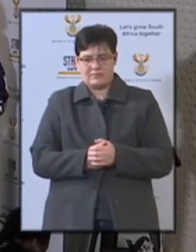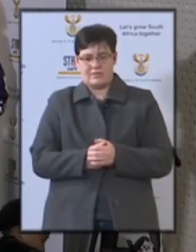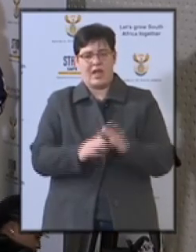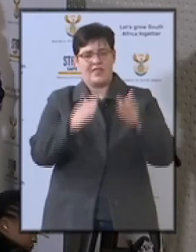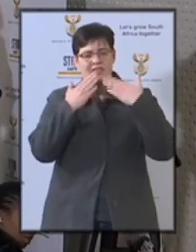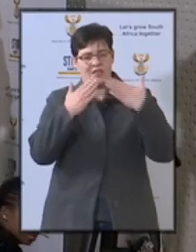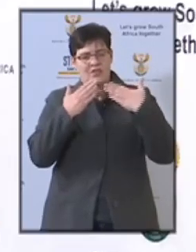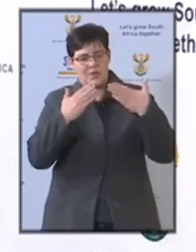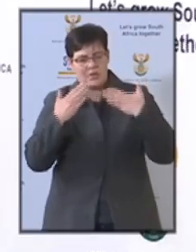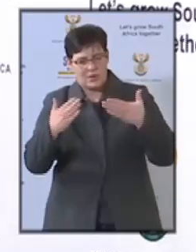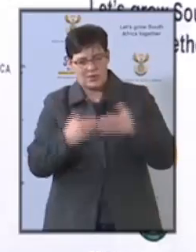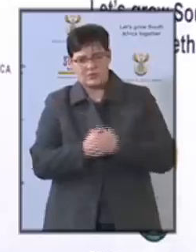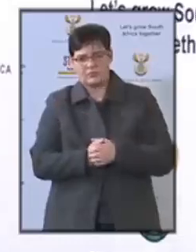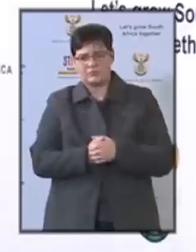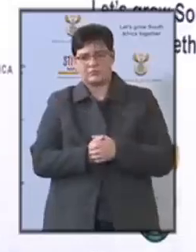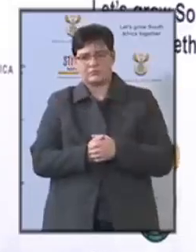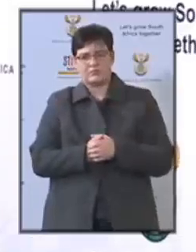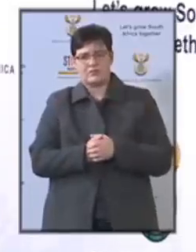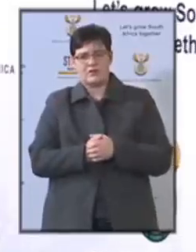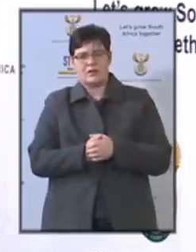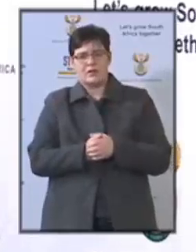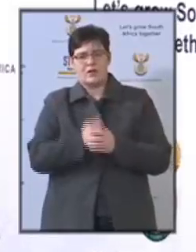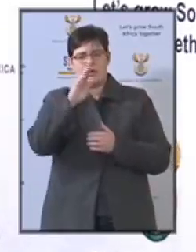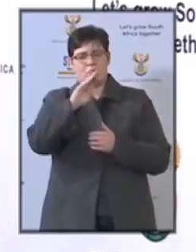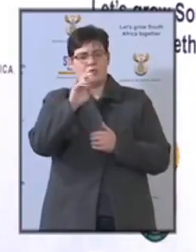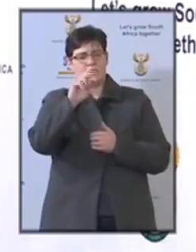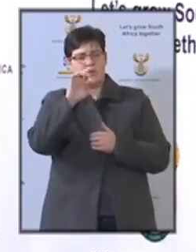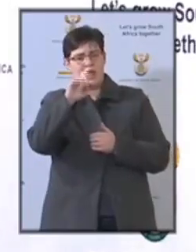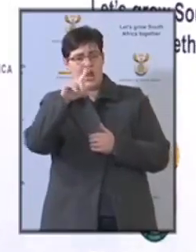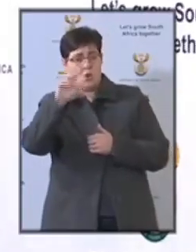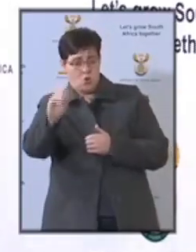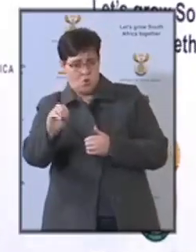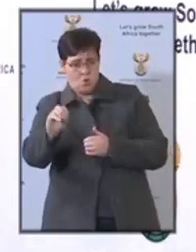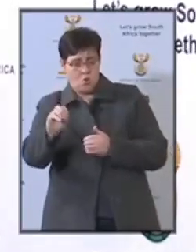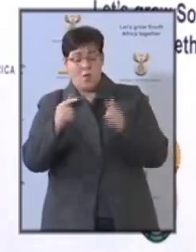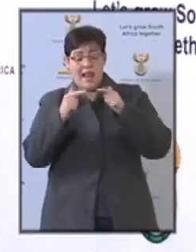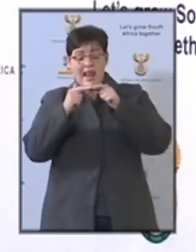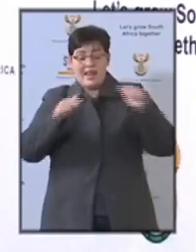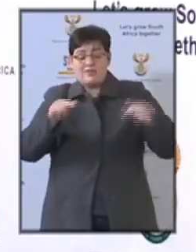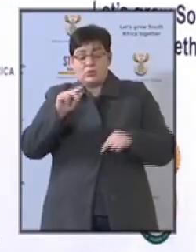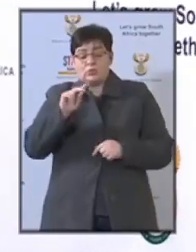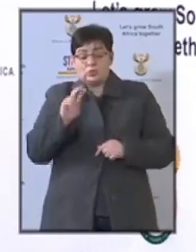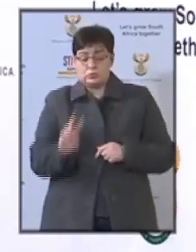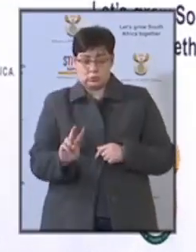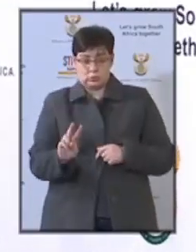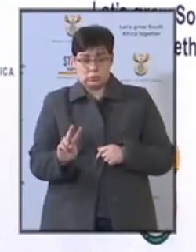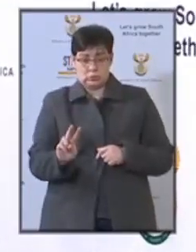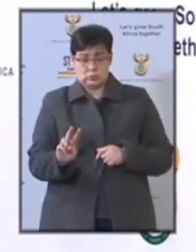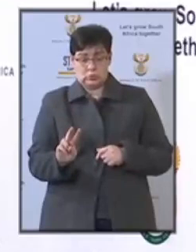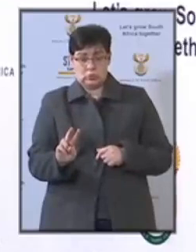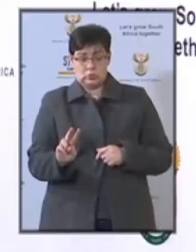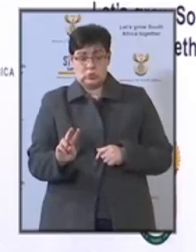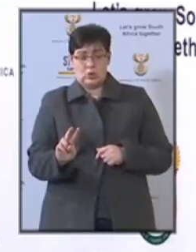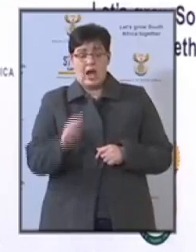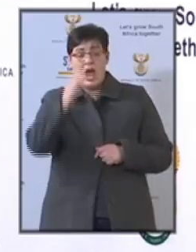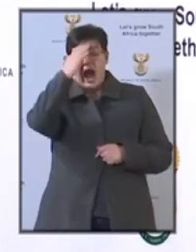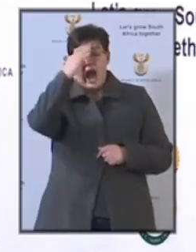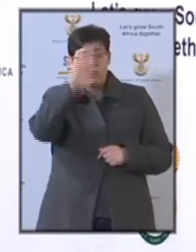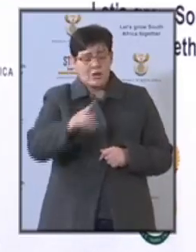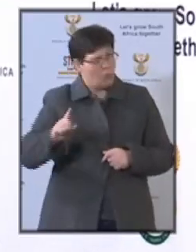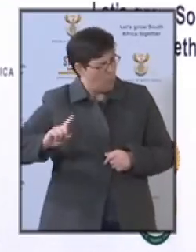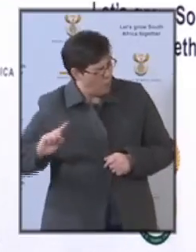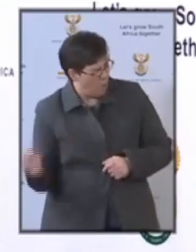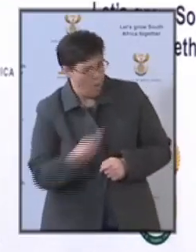Thank you very much. Let me start with Witumelo. Under level 2, all accommodations are